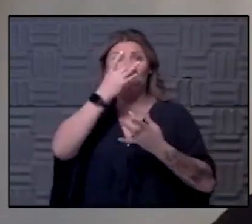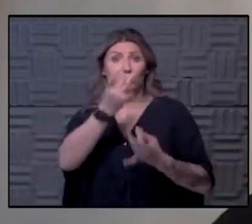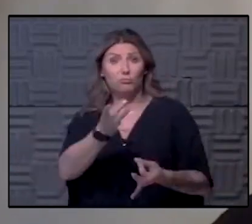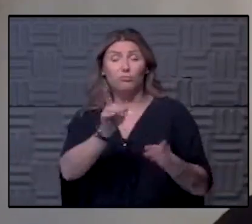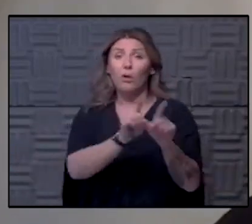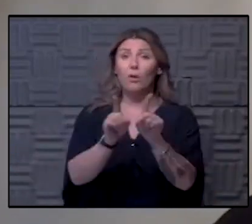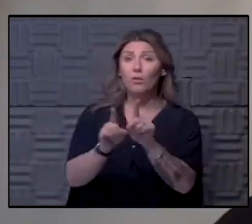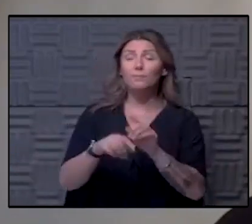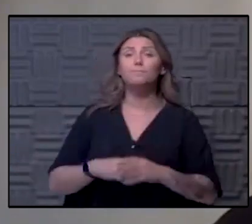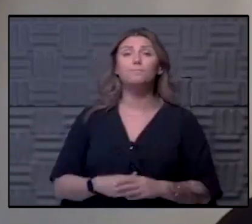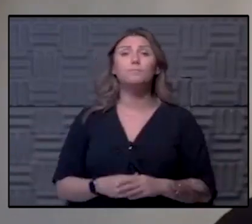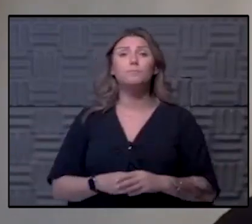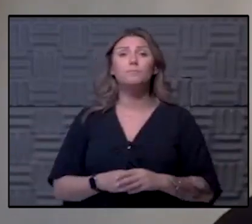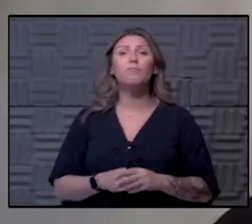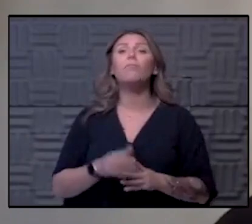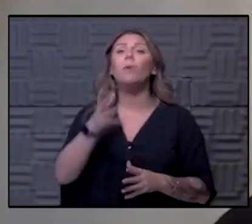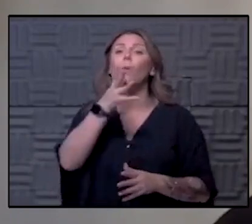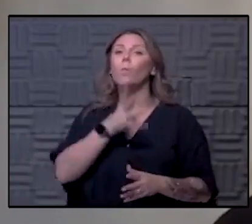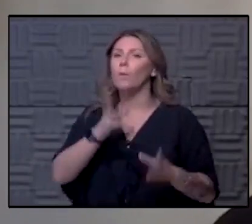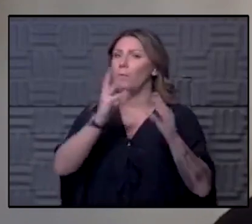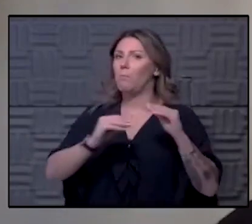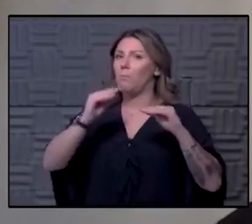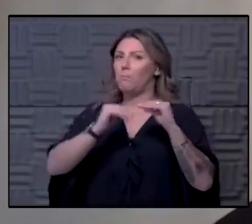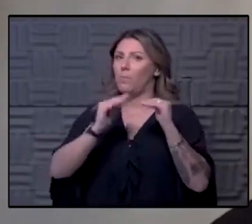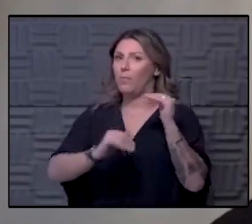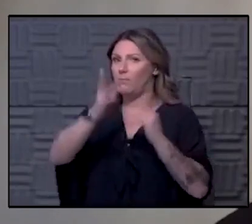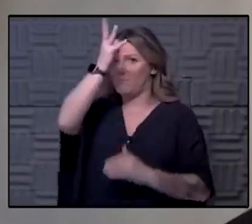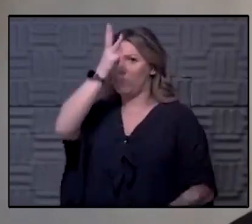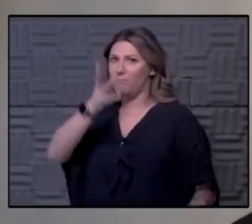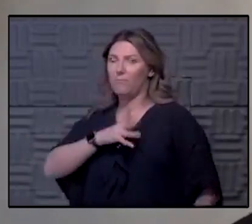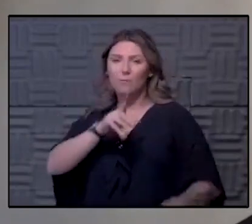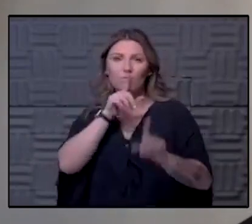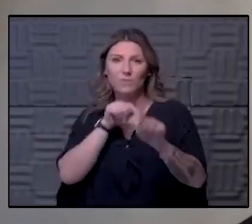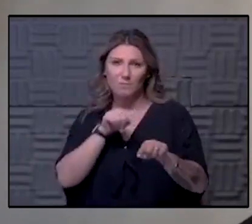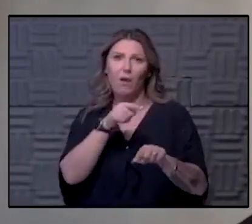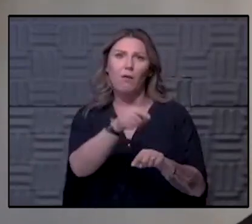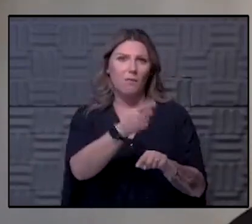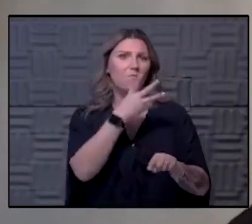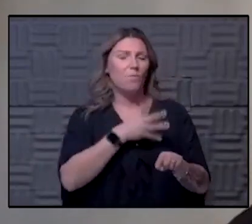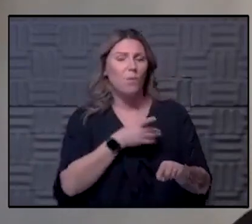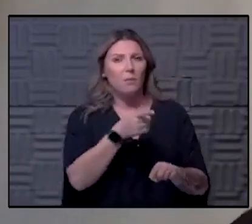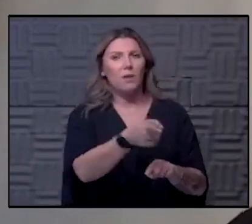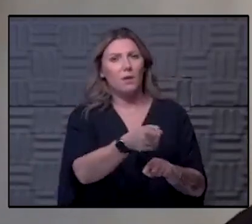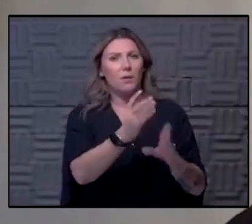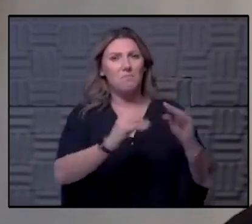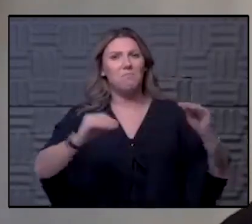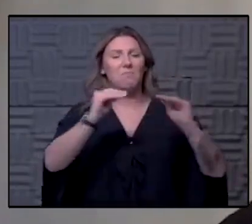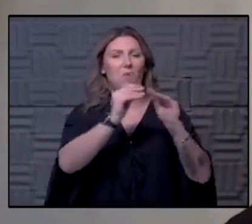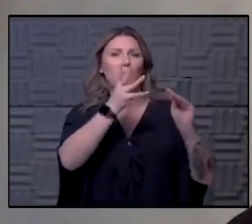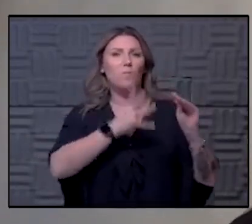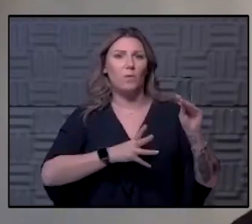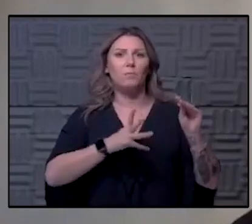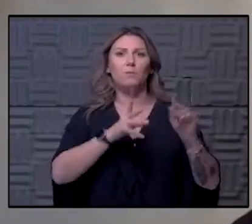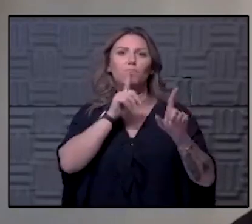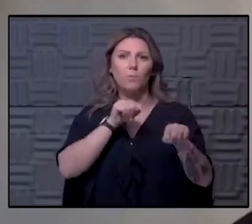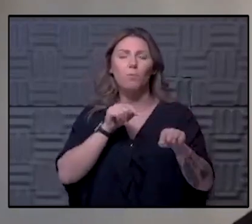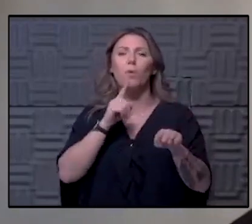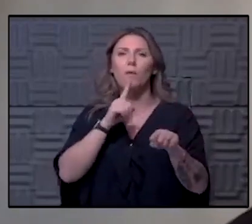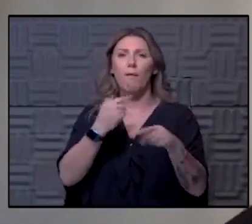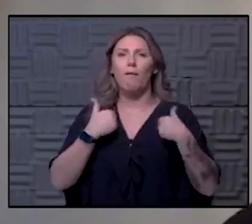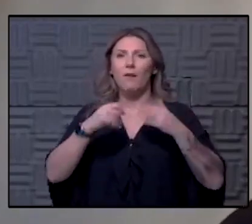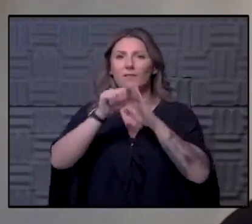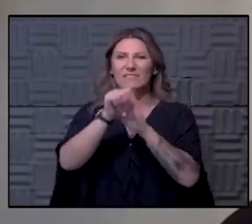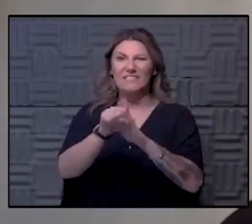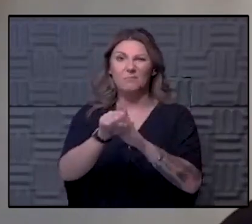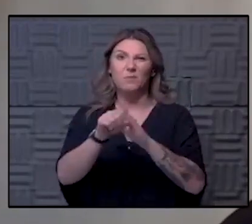interestingly, more women than men responded to the survey, and so therefore more women than men were reporting these